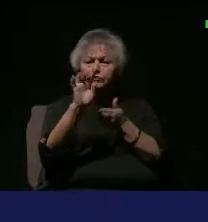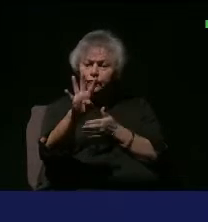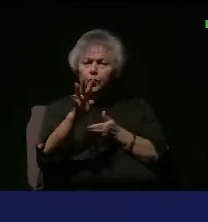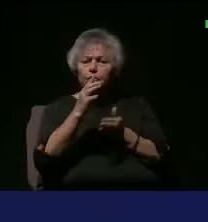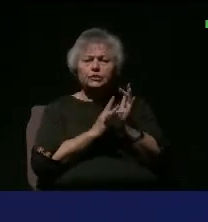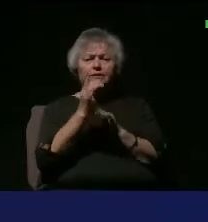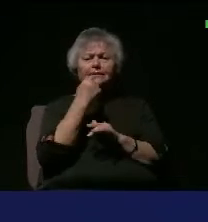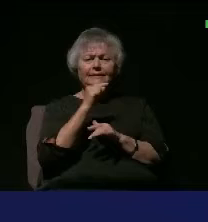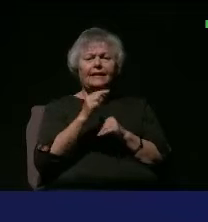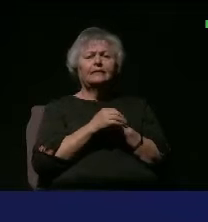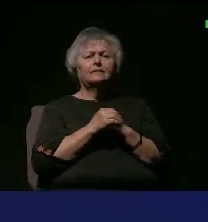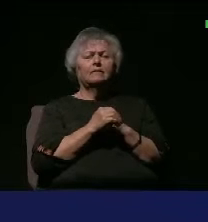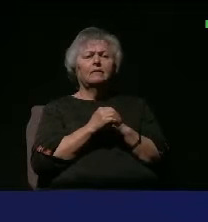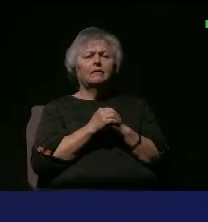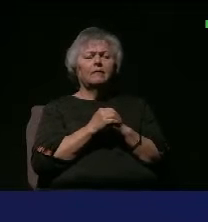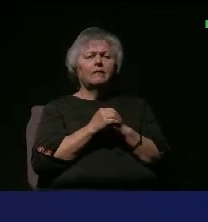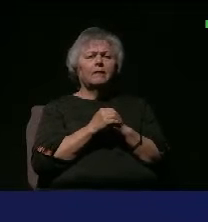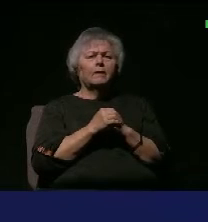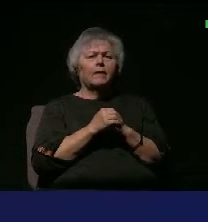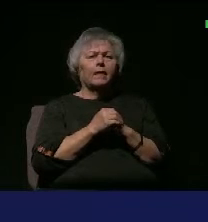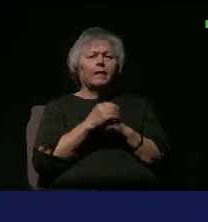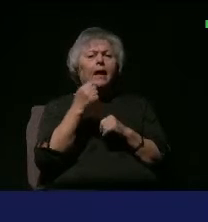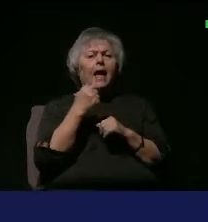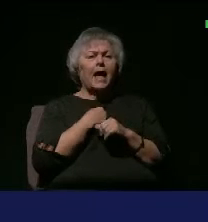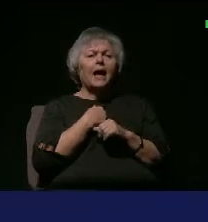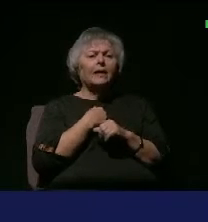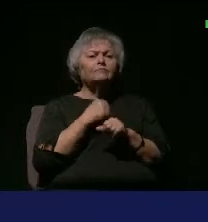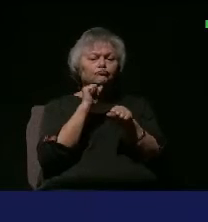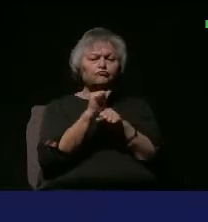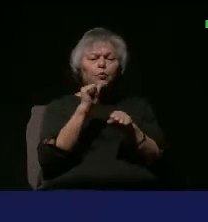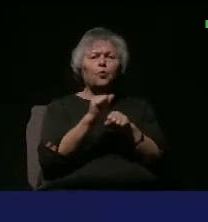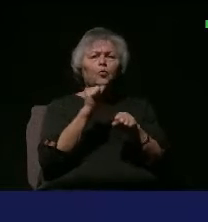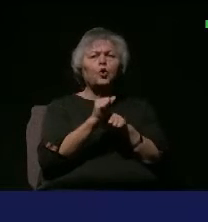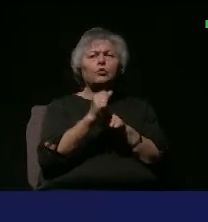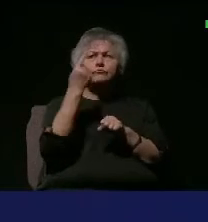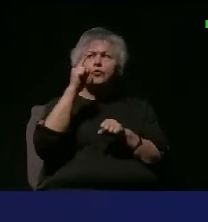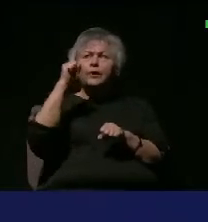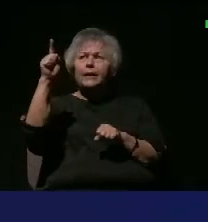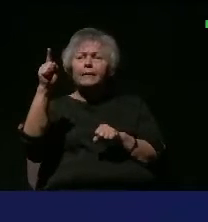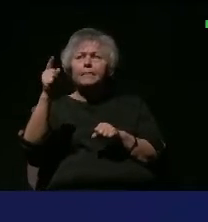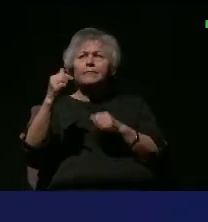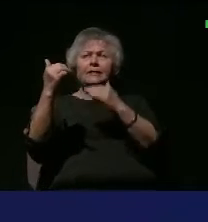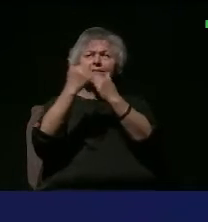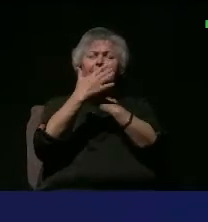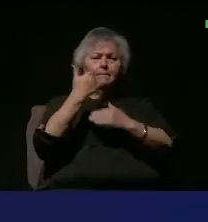He emphasized the urgency, saying, "I must work the works of Him who sent me while it is still day. The night is